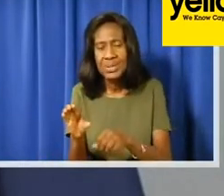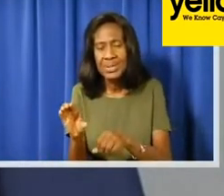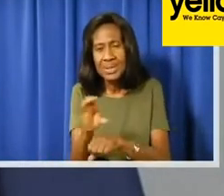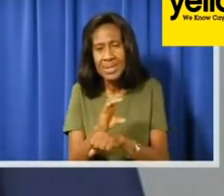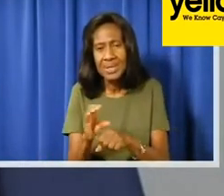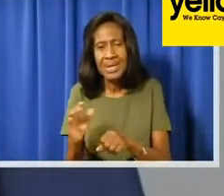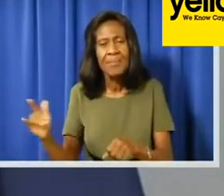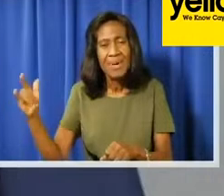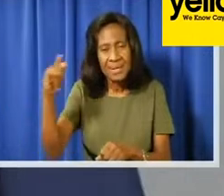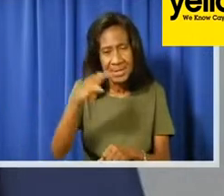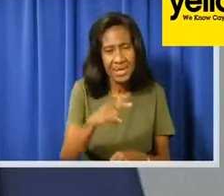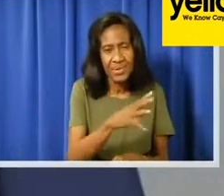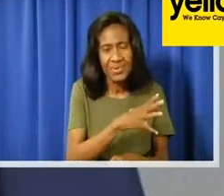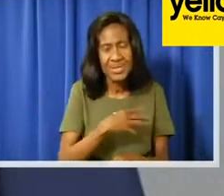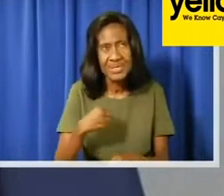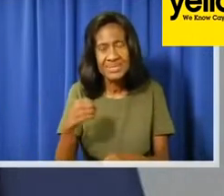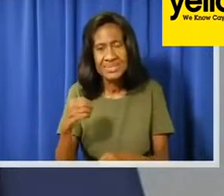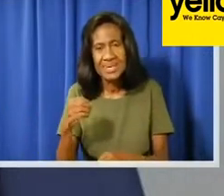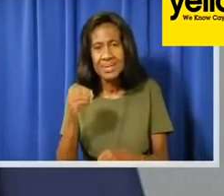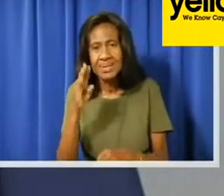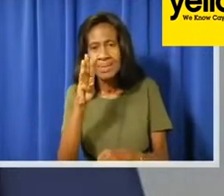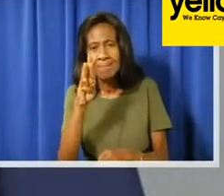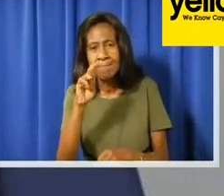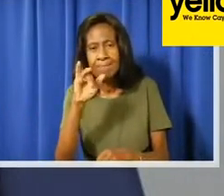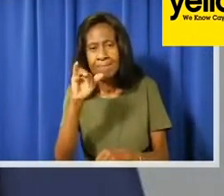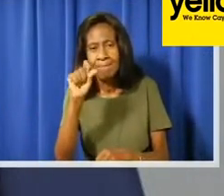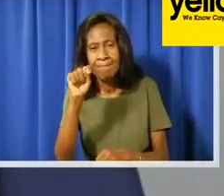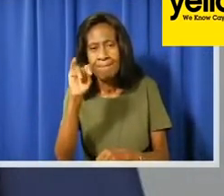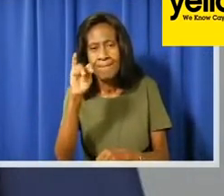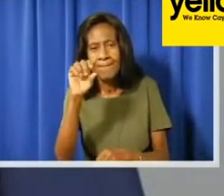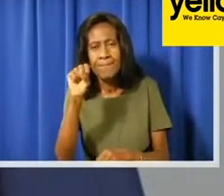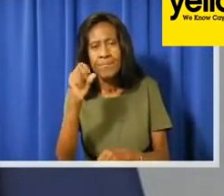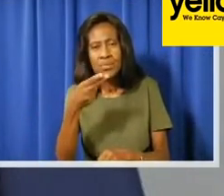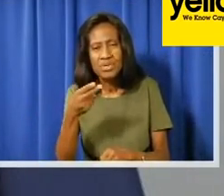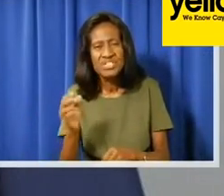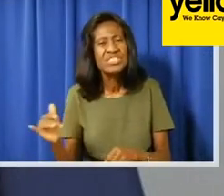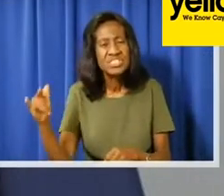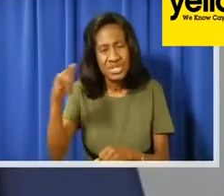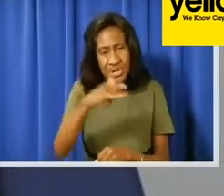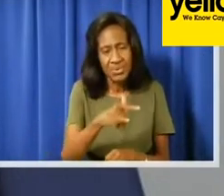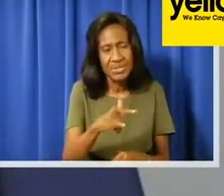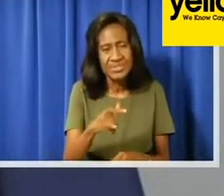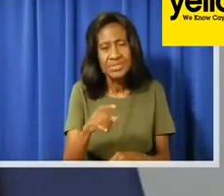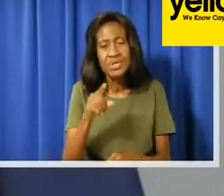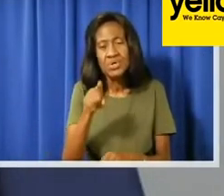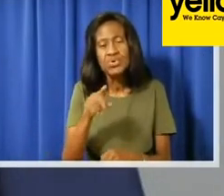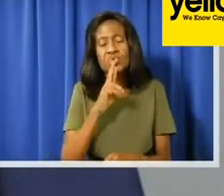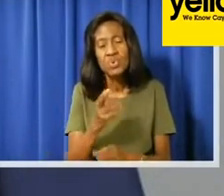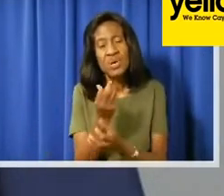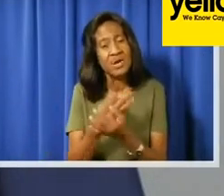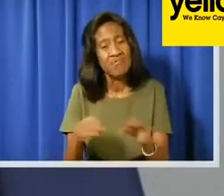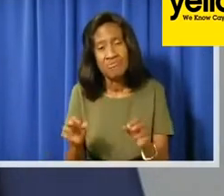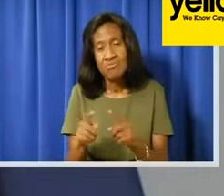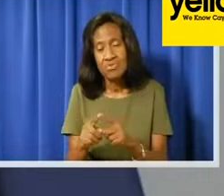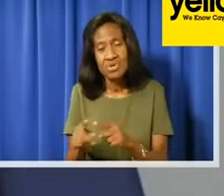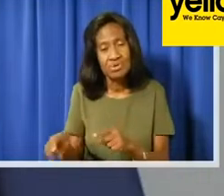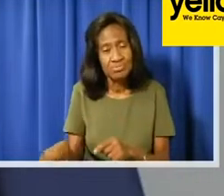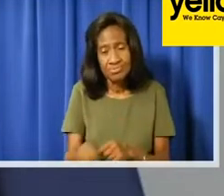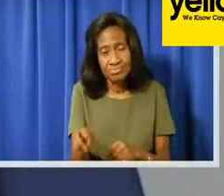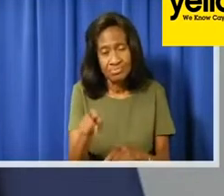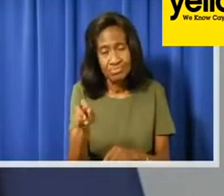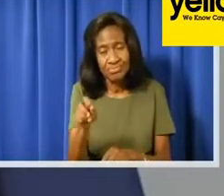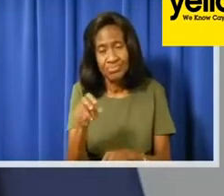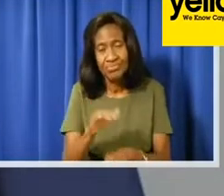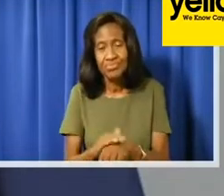schedule that is agreed to by the airport's authority. So ultimately, nobody can stop you at that stage. But if you do